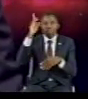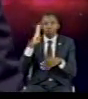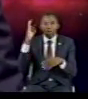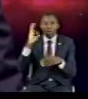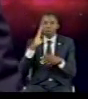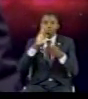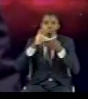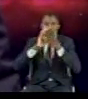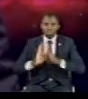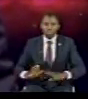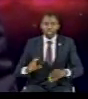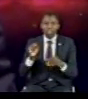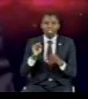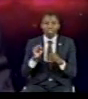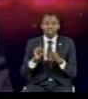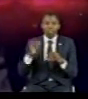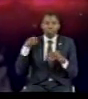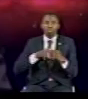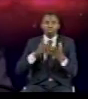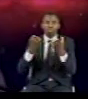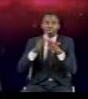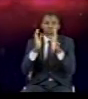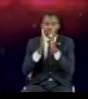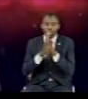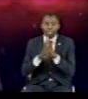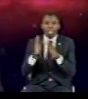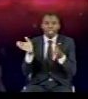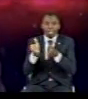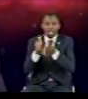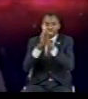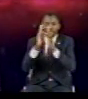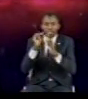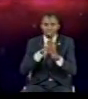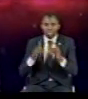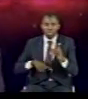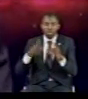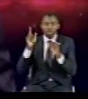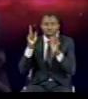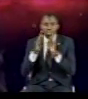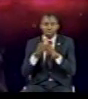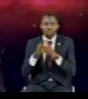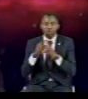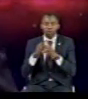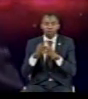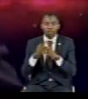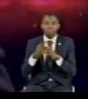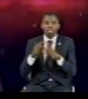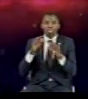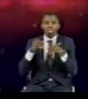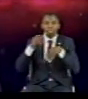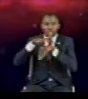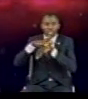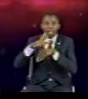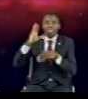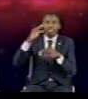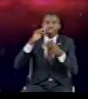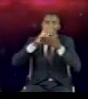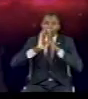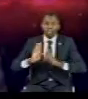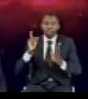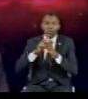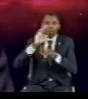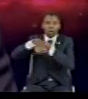Jehovah Shalom. We want to pray and ask the Lord to send peace to all the nations globally. Peace in